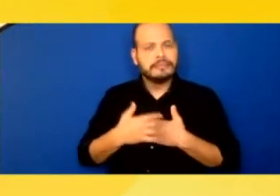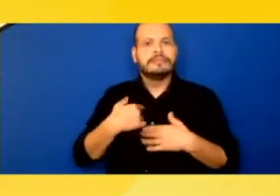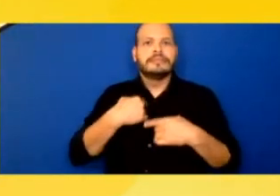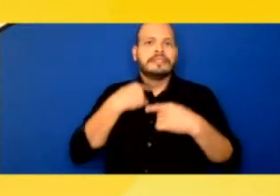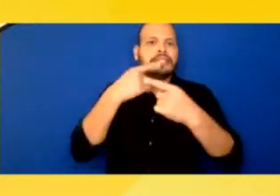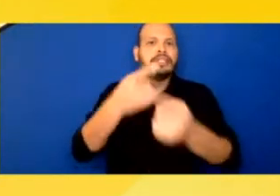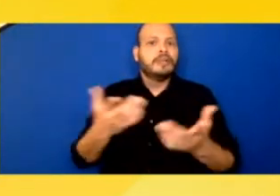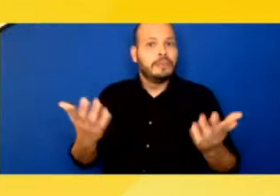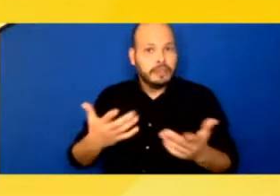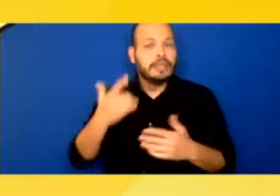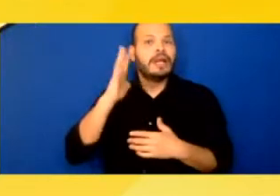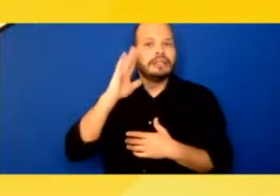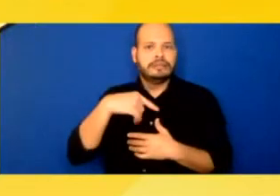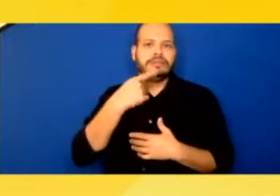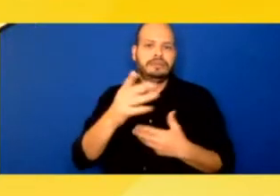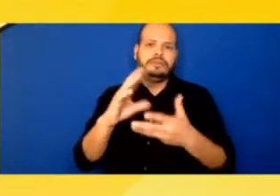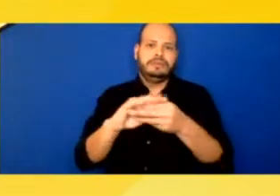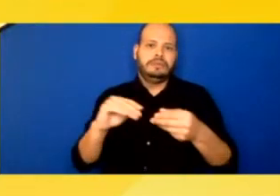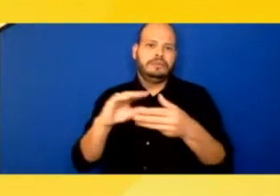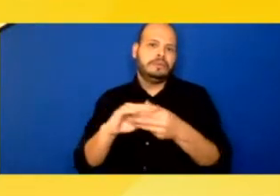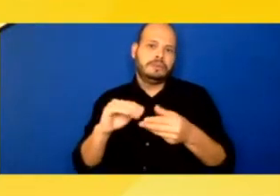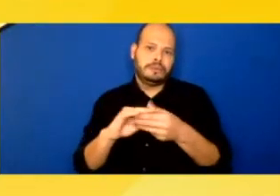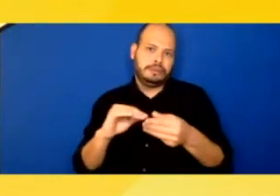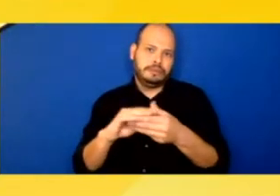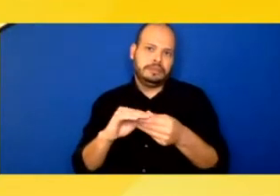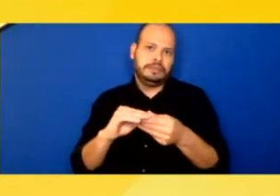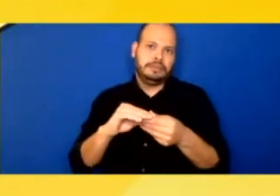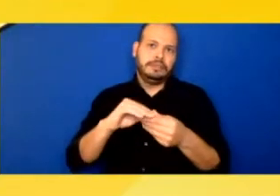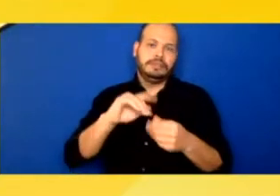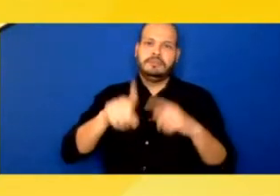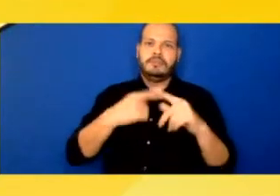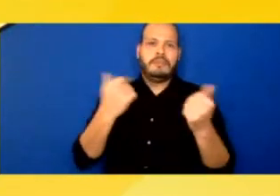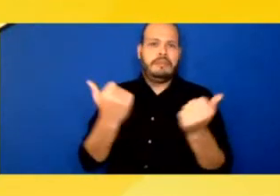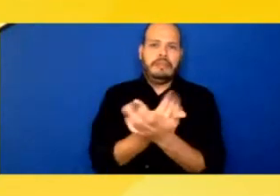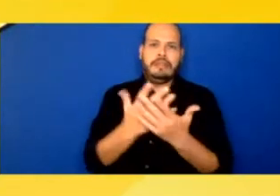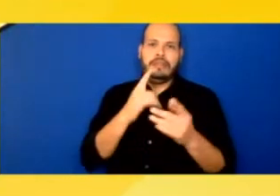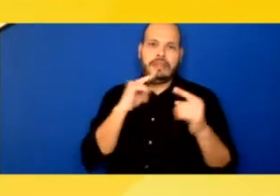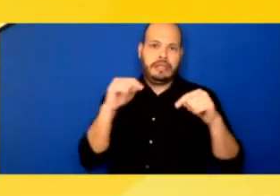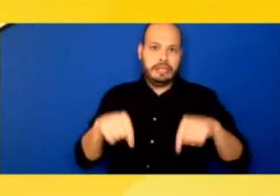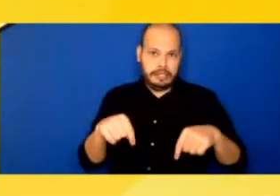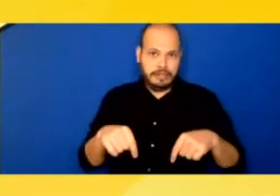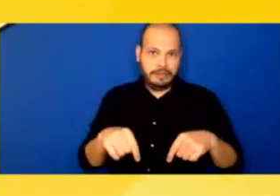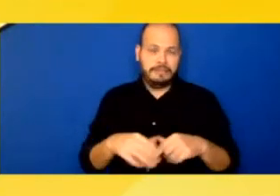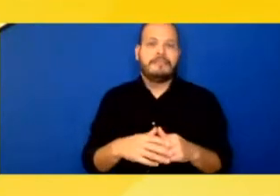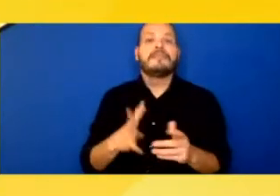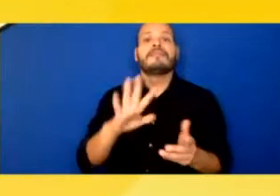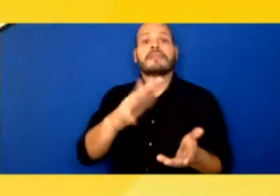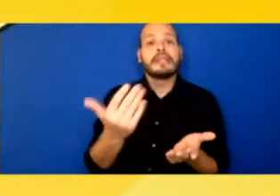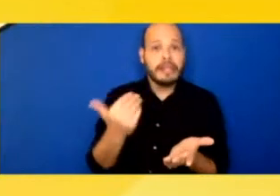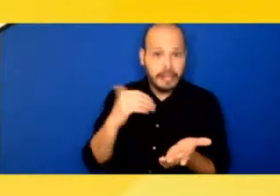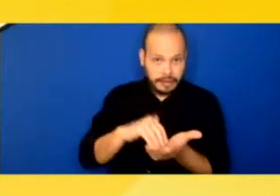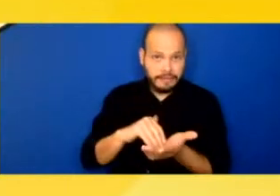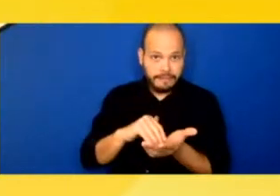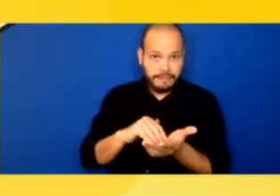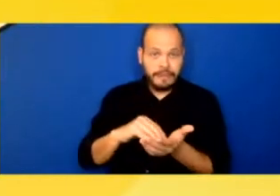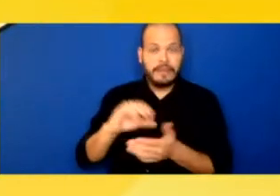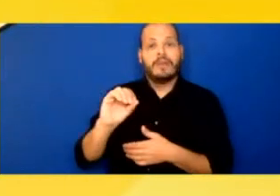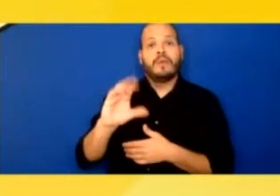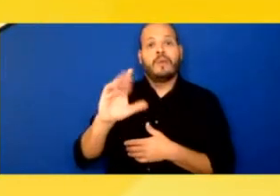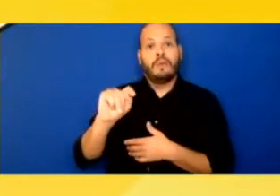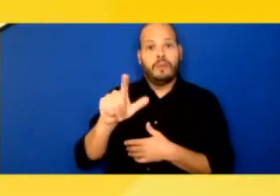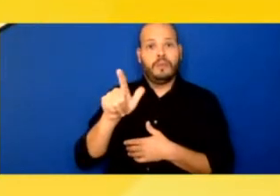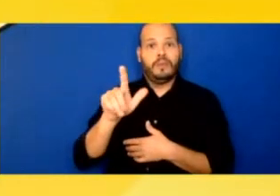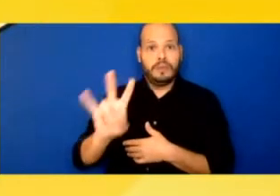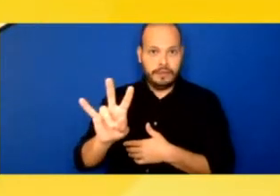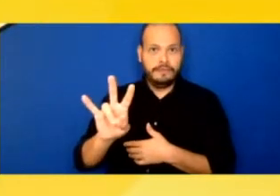again on Tuesday, October the 27th, same time, same station. We're going to do this again and bring us all